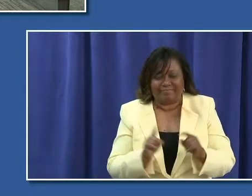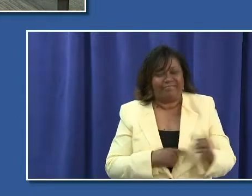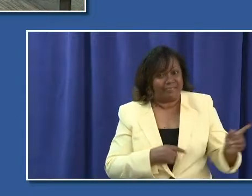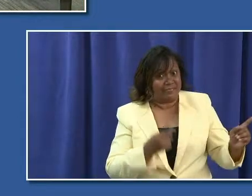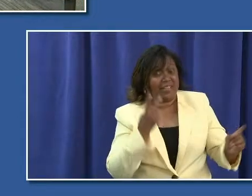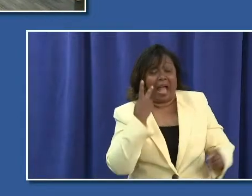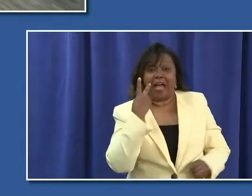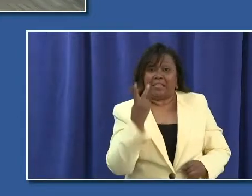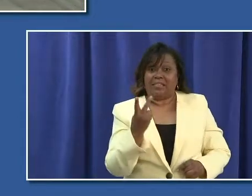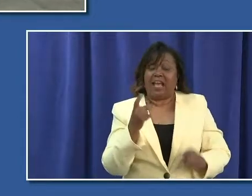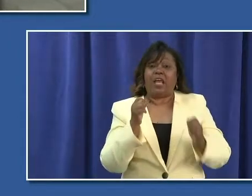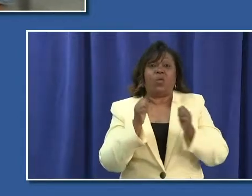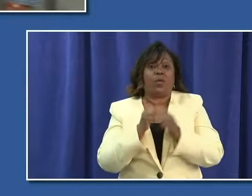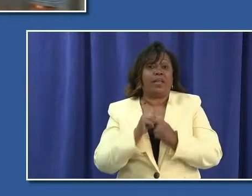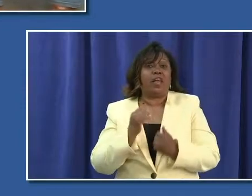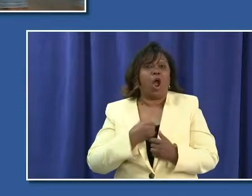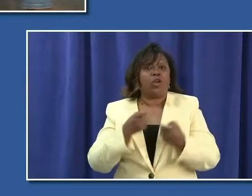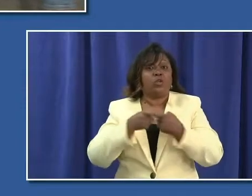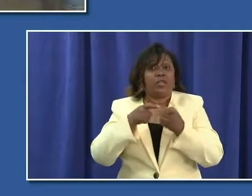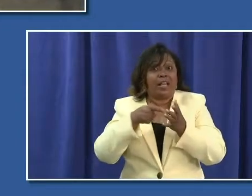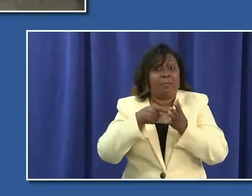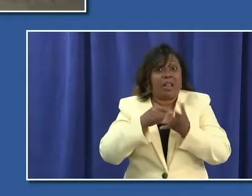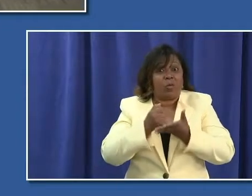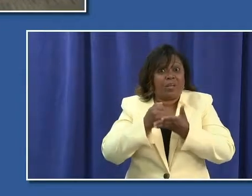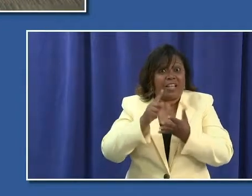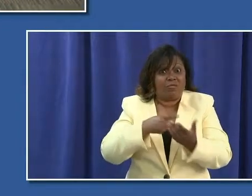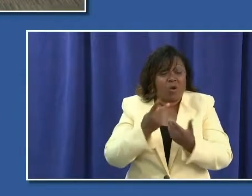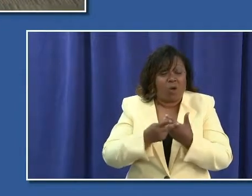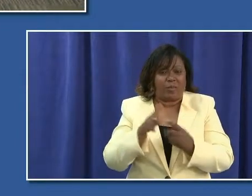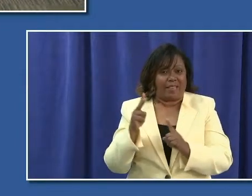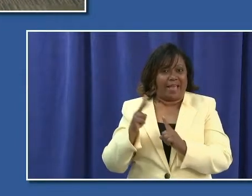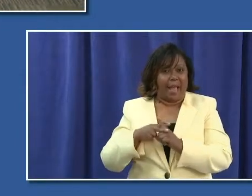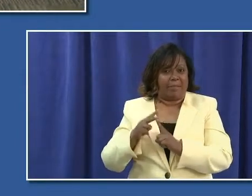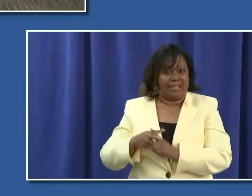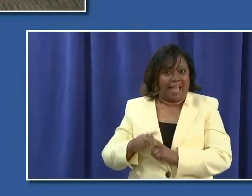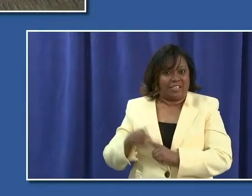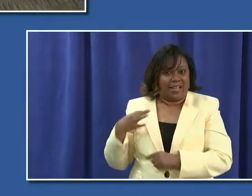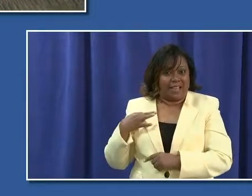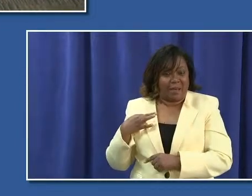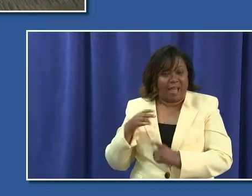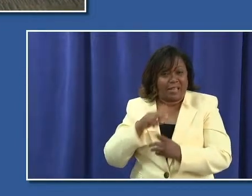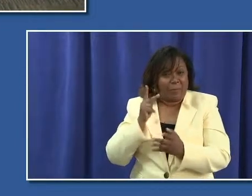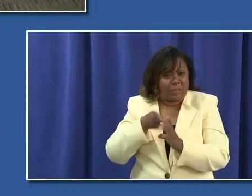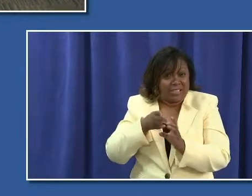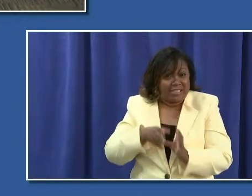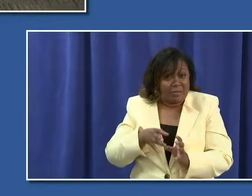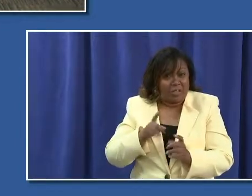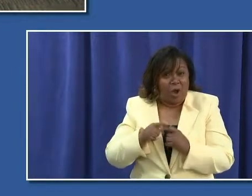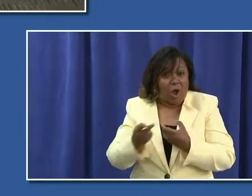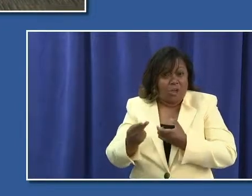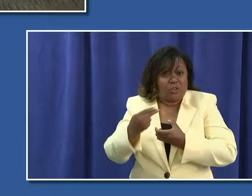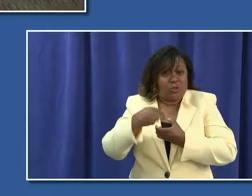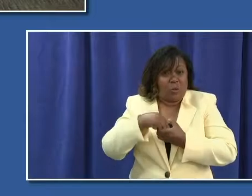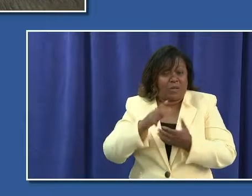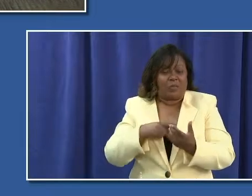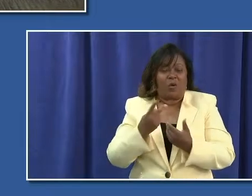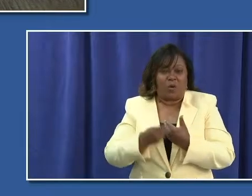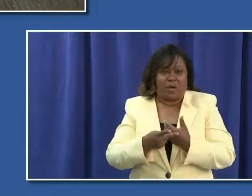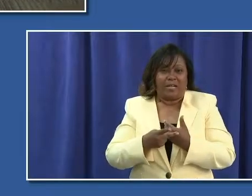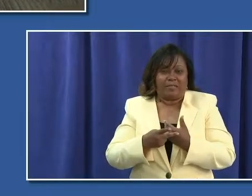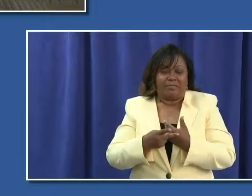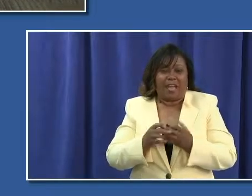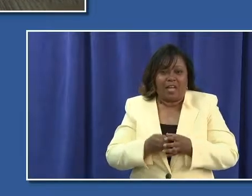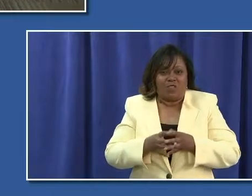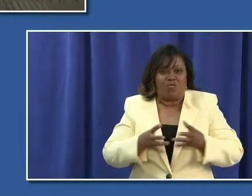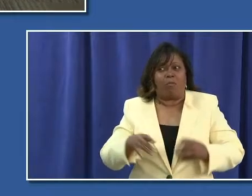I've seen with our utility billing relief program that the applications and the participants that are joining this program has grown.